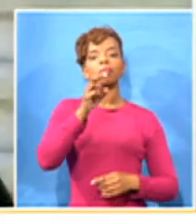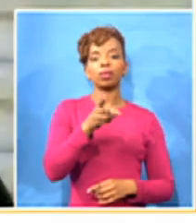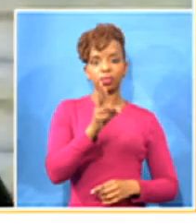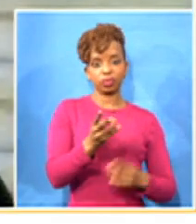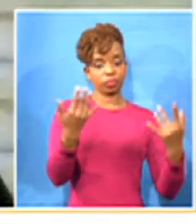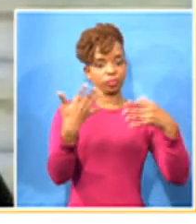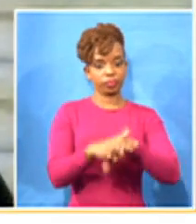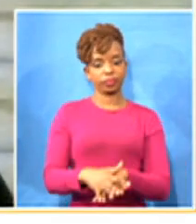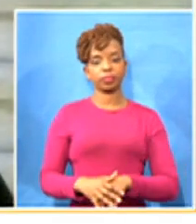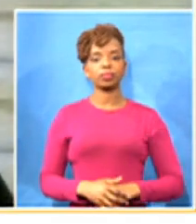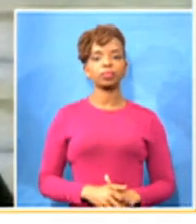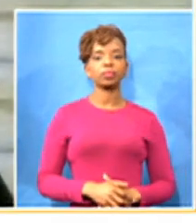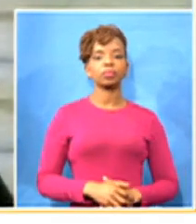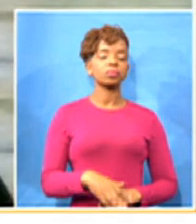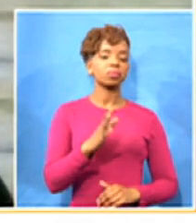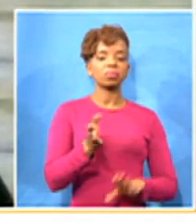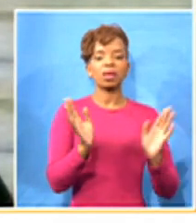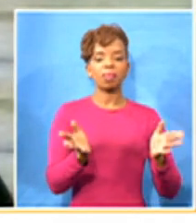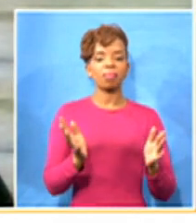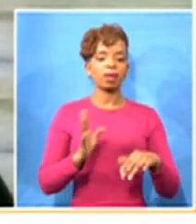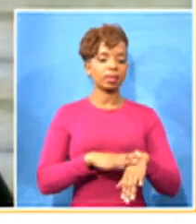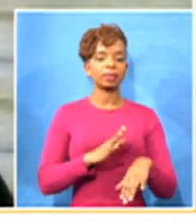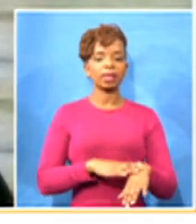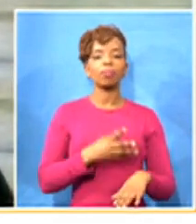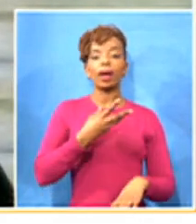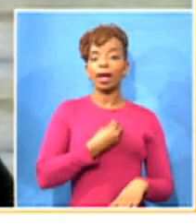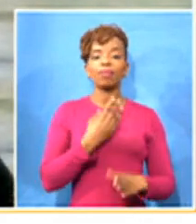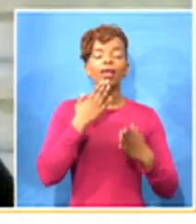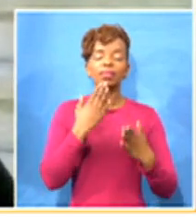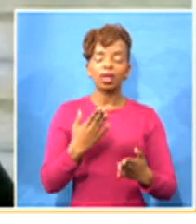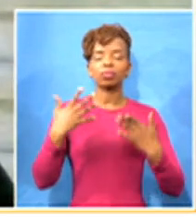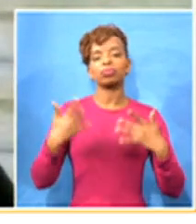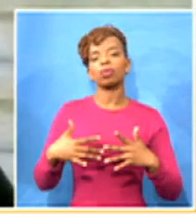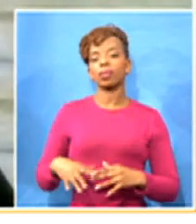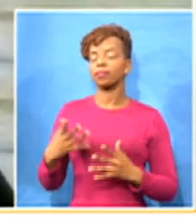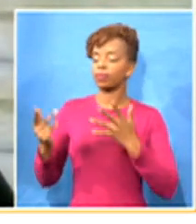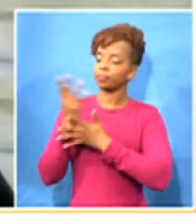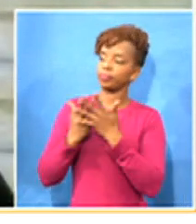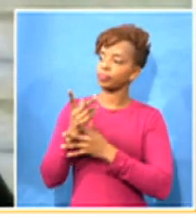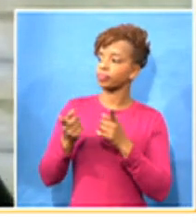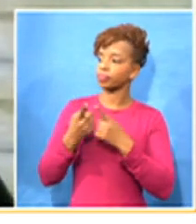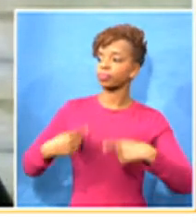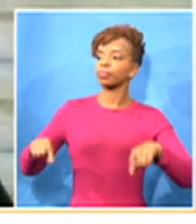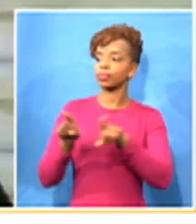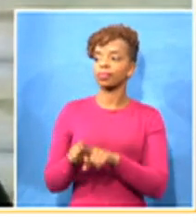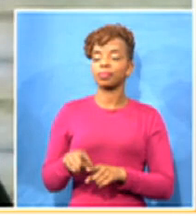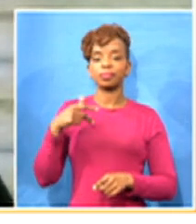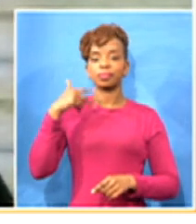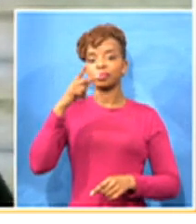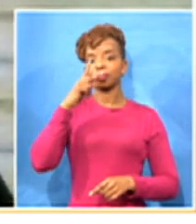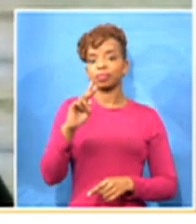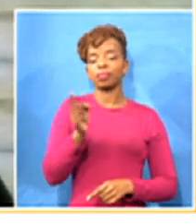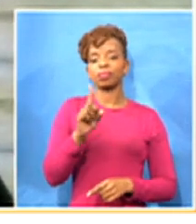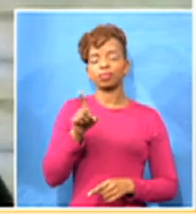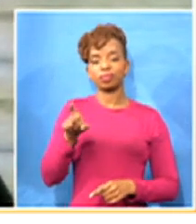Dr. Nasiha Soofie, that's all we have time for. Thank you so much, Country Medical Head for the Vaccines Unit at the pharmaceutical company